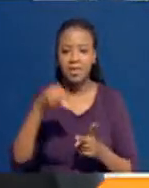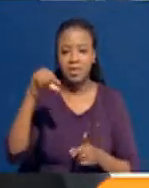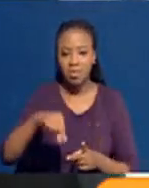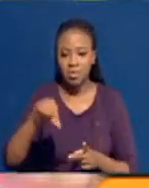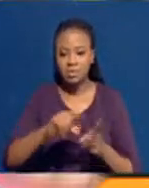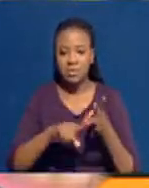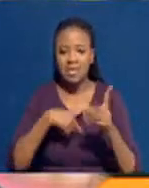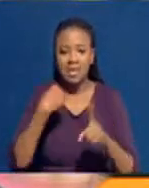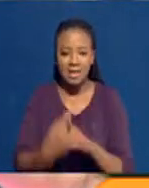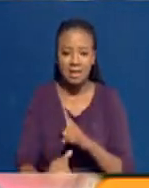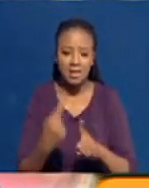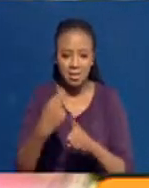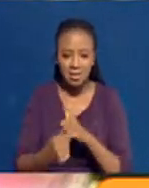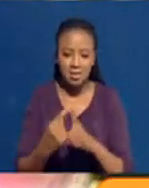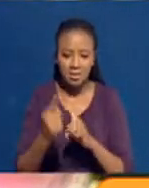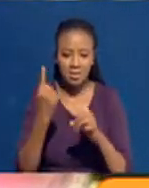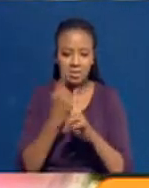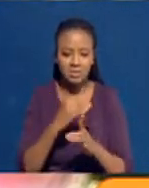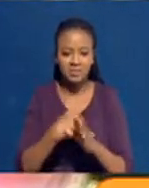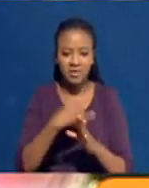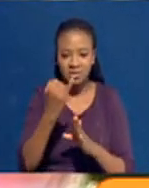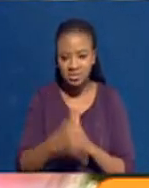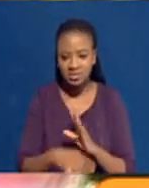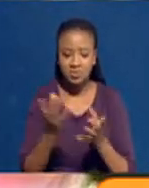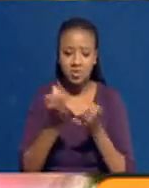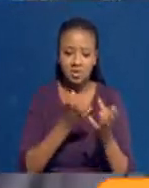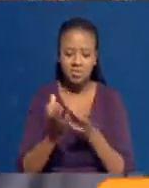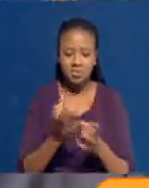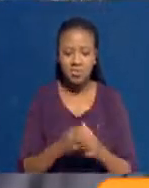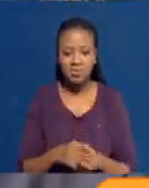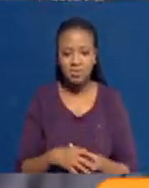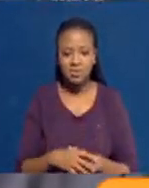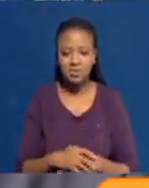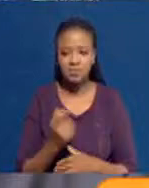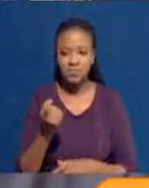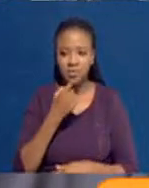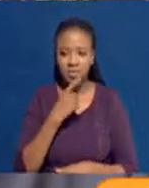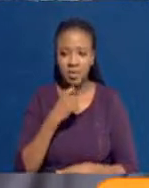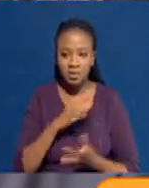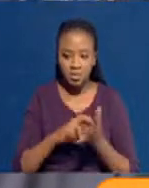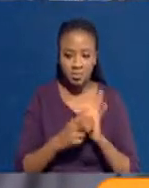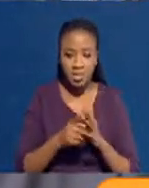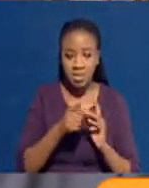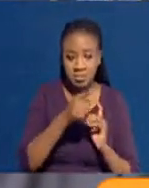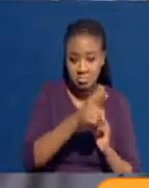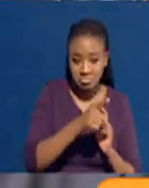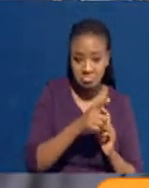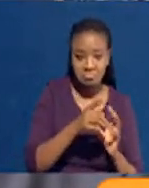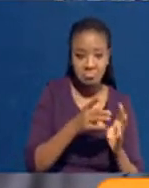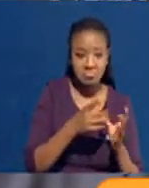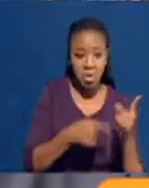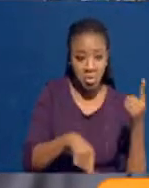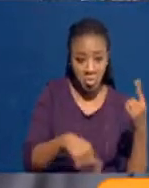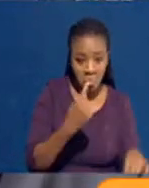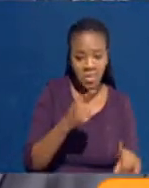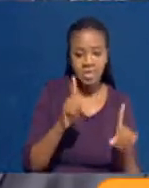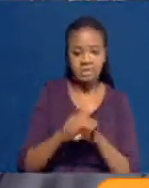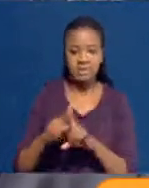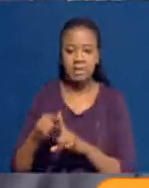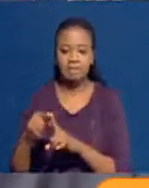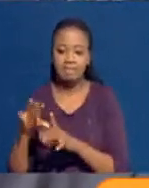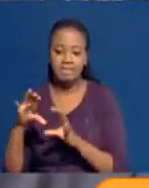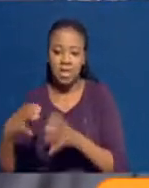basis across general insurance and medical business. It's a win-win. The intermediary is able to